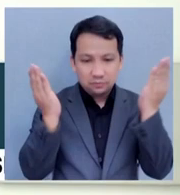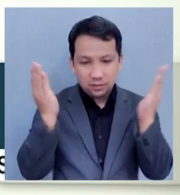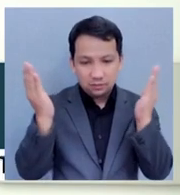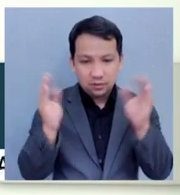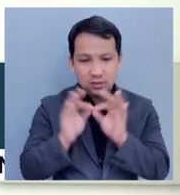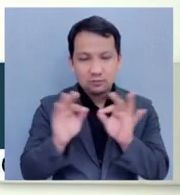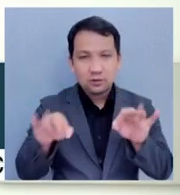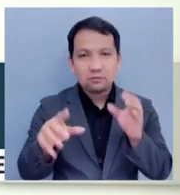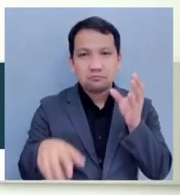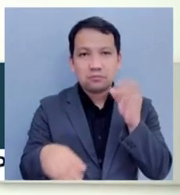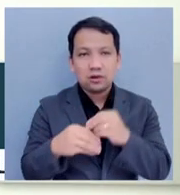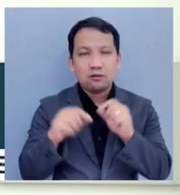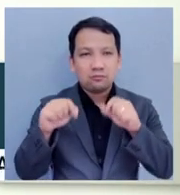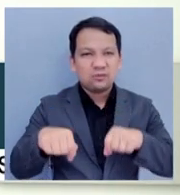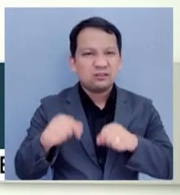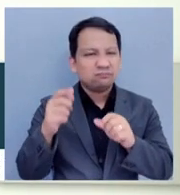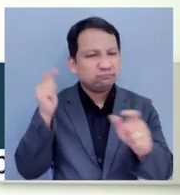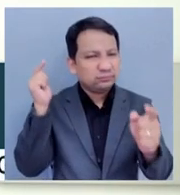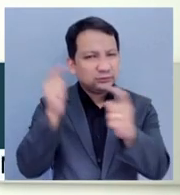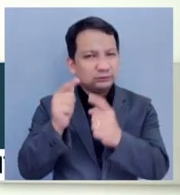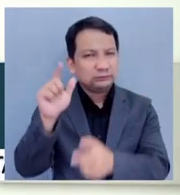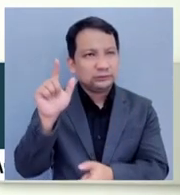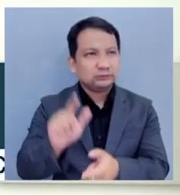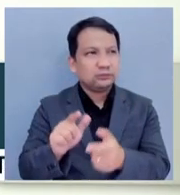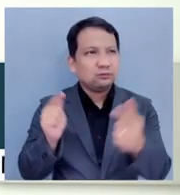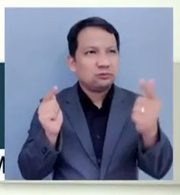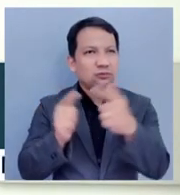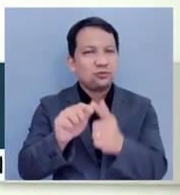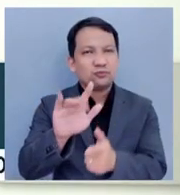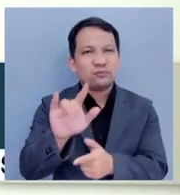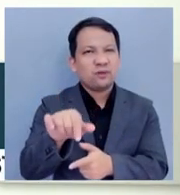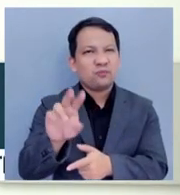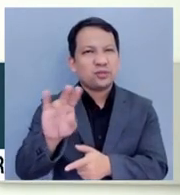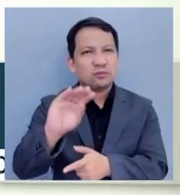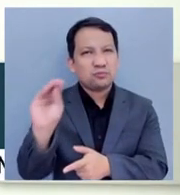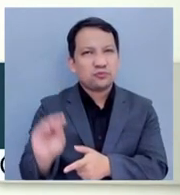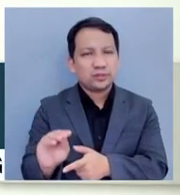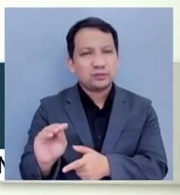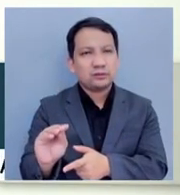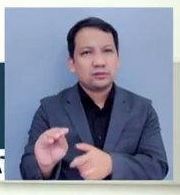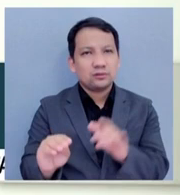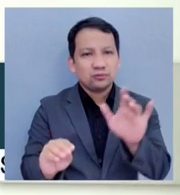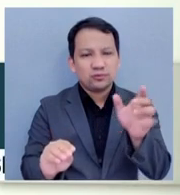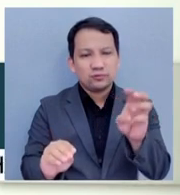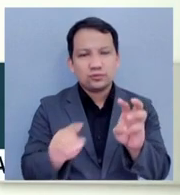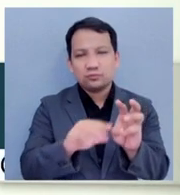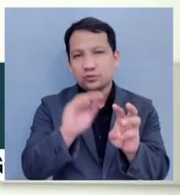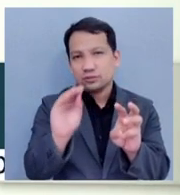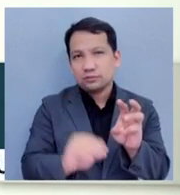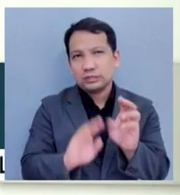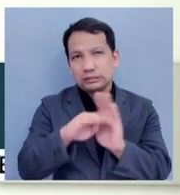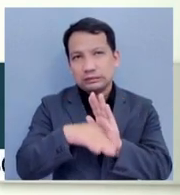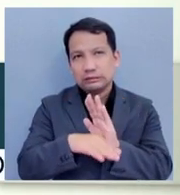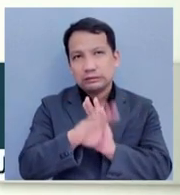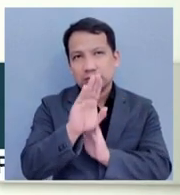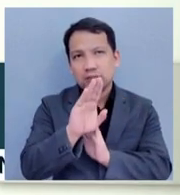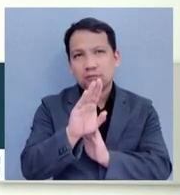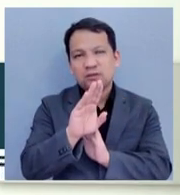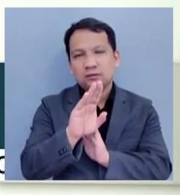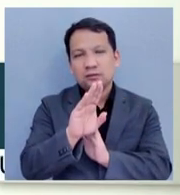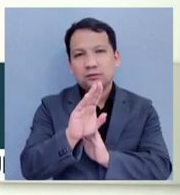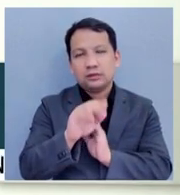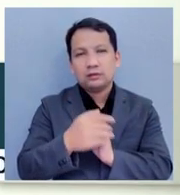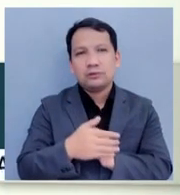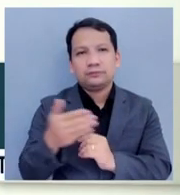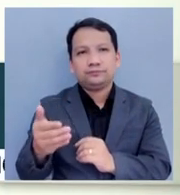the region, which are projected to reach 25.7%. and 26% inflation rate, respectively.